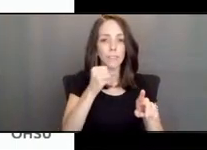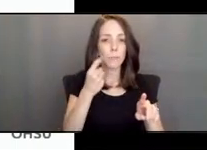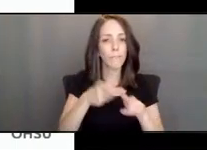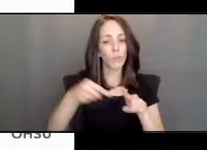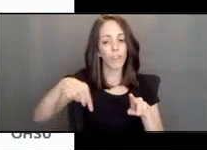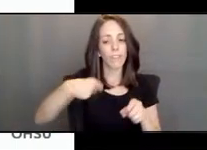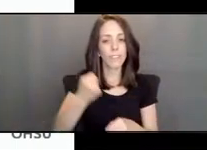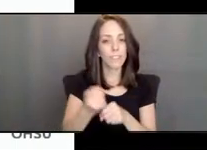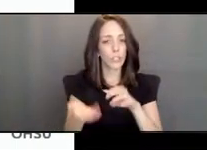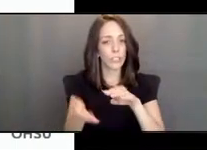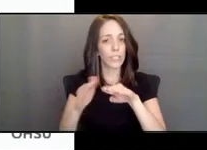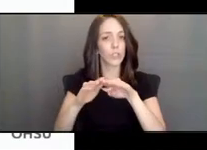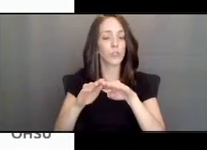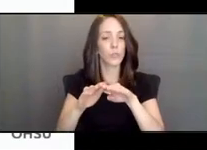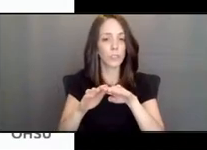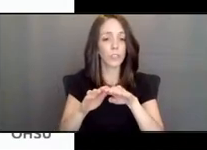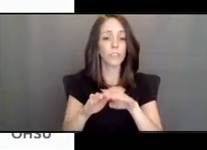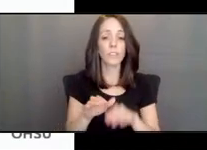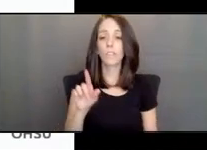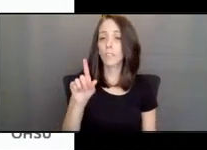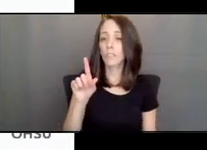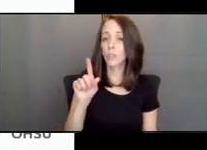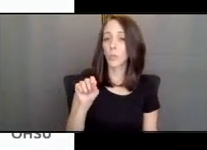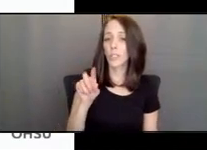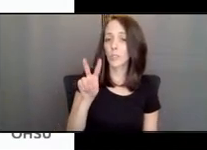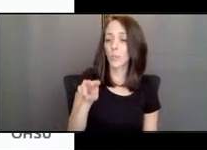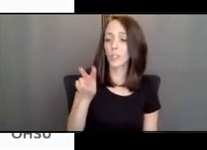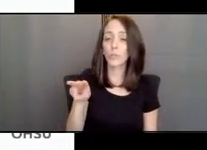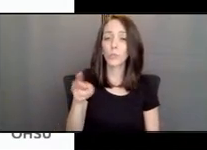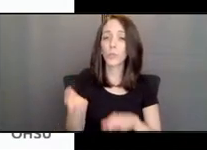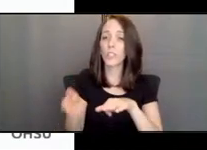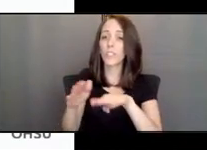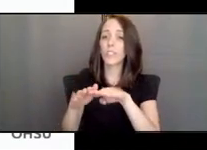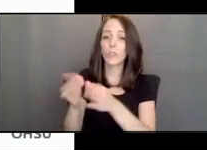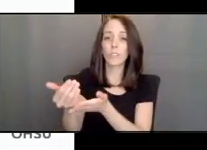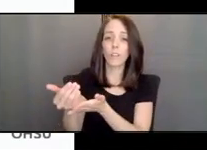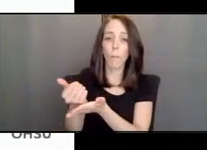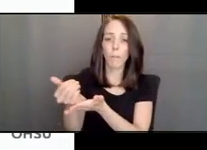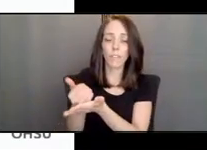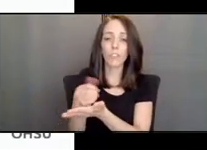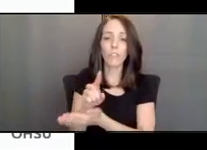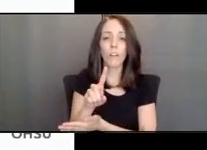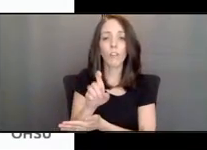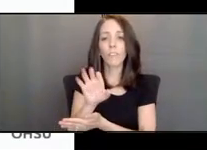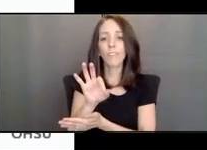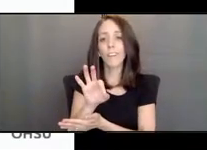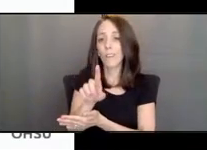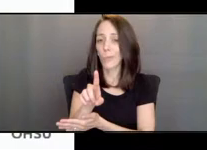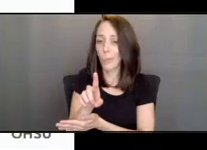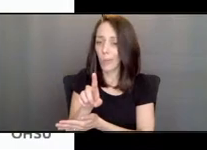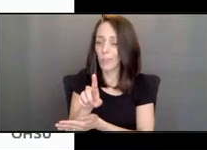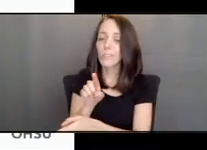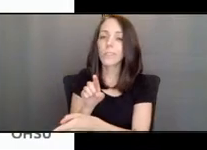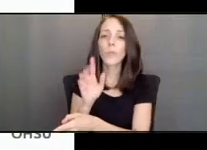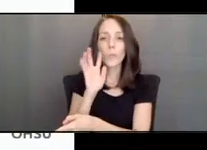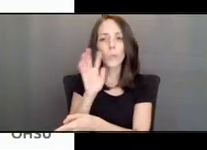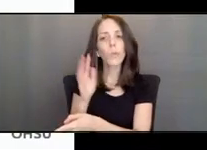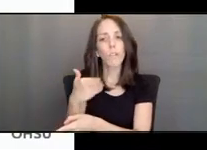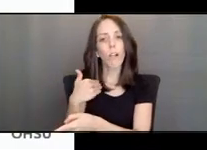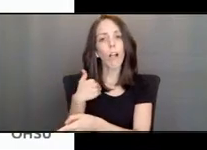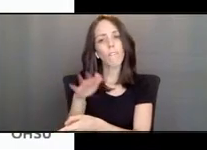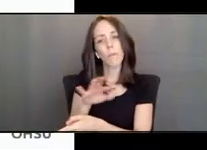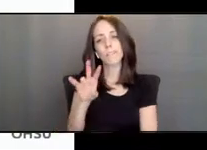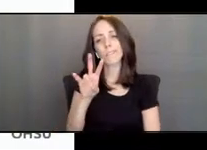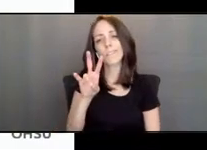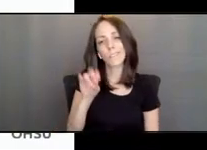In FY22, the increase in compensation of $191 million will absorb 70% of this